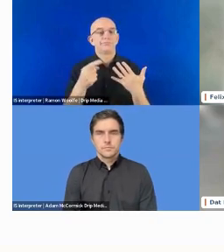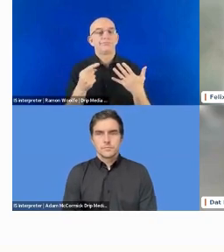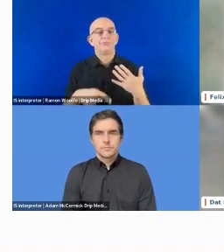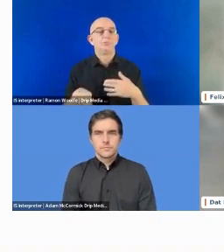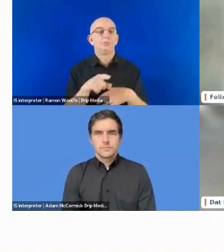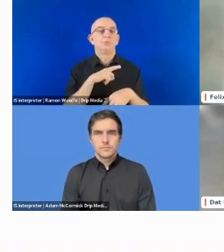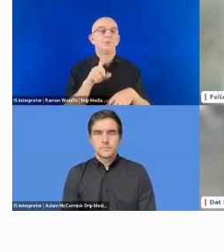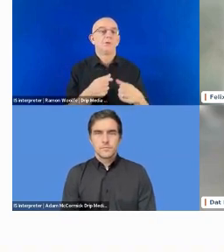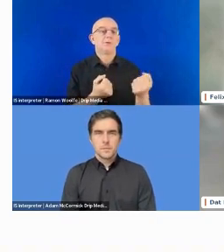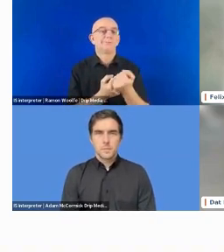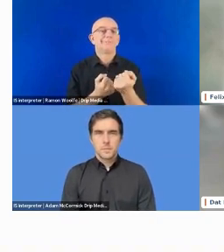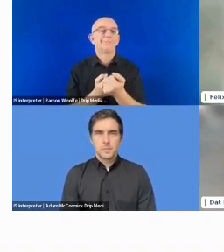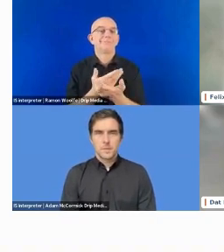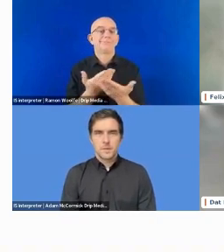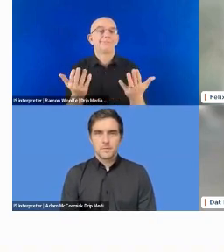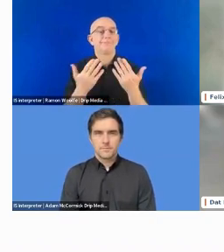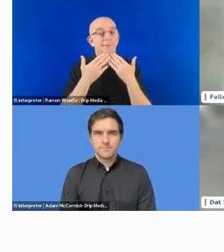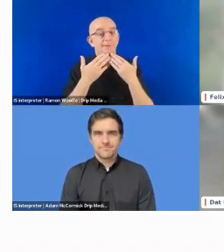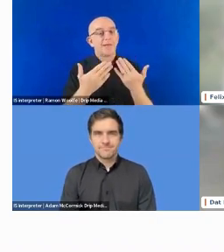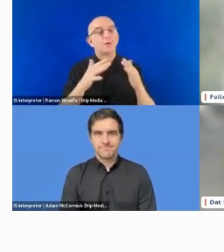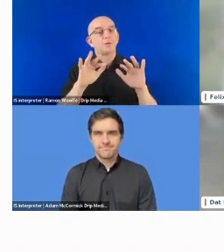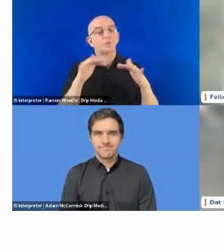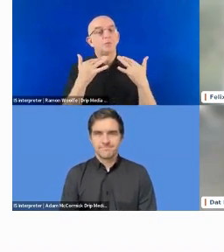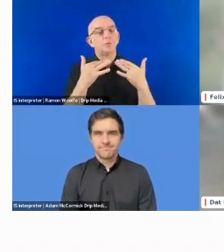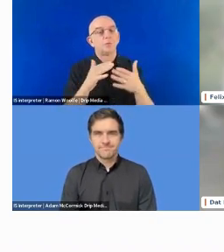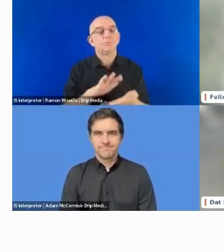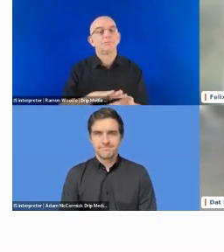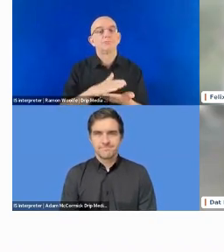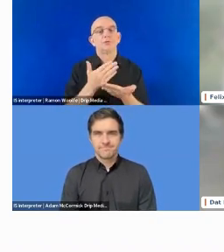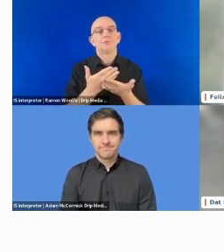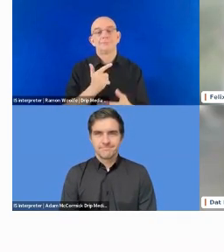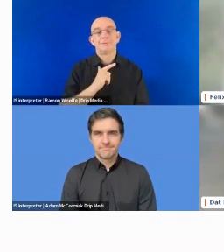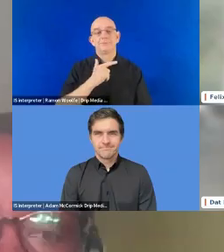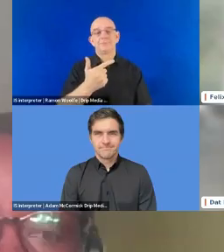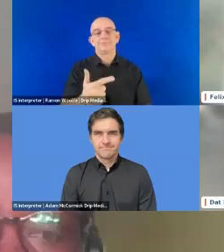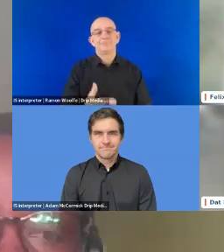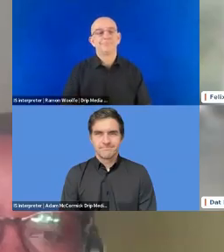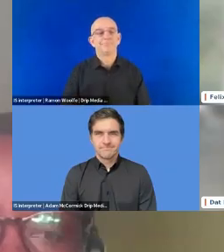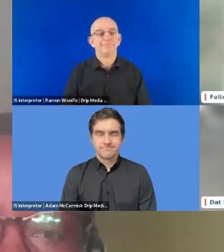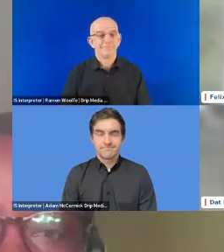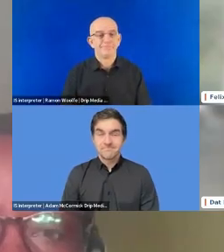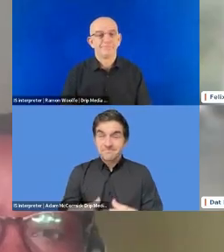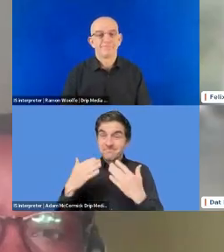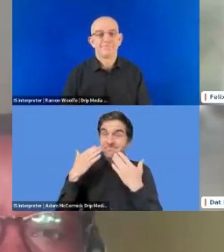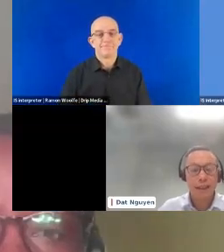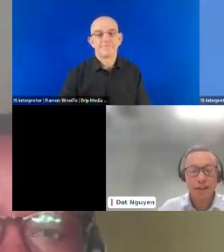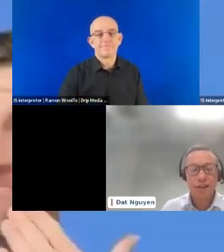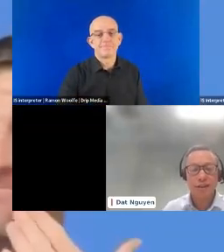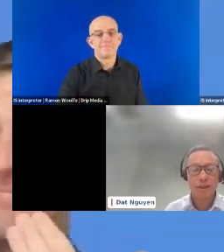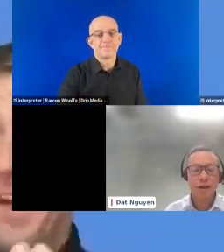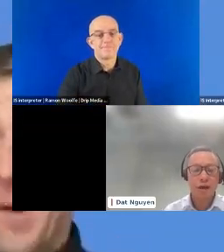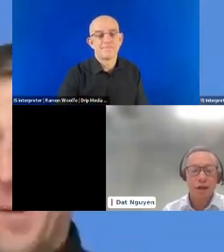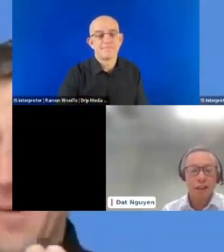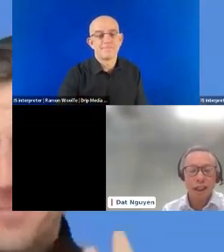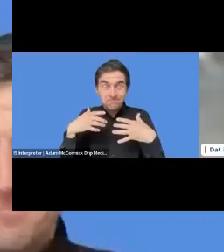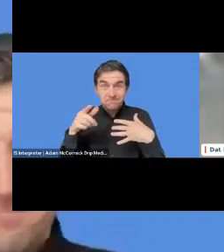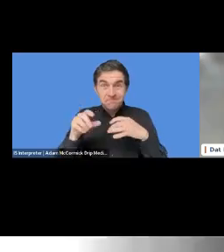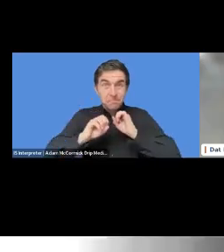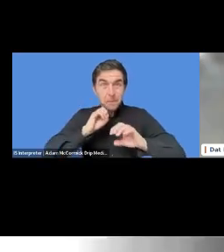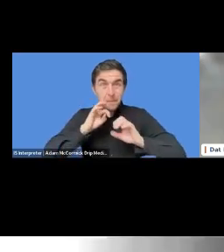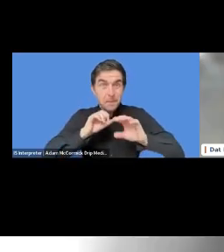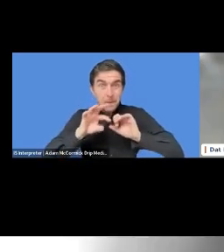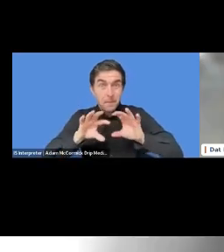much. Thank you, Felix, for a very concise but enough comprehensive presentation